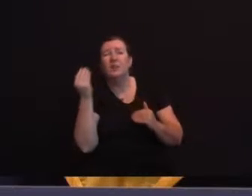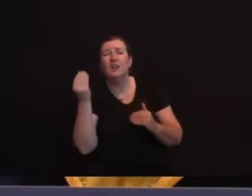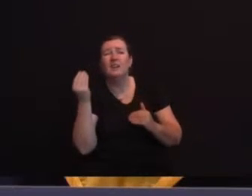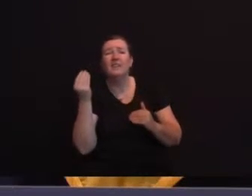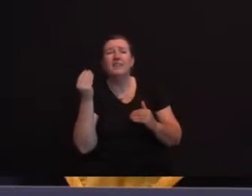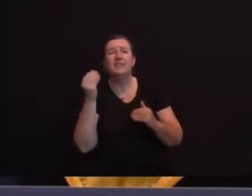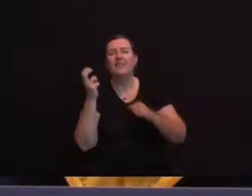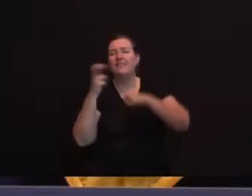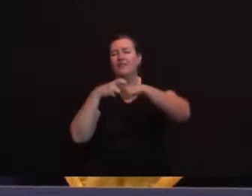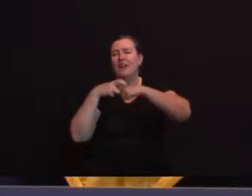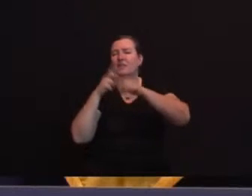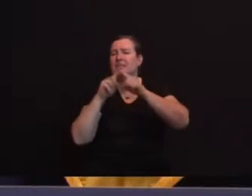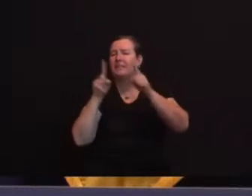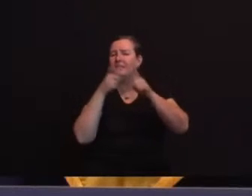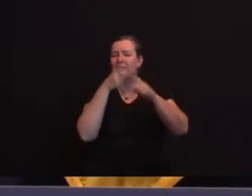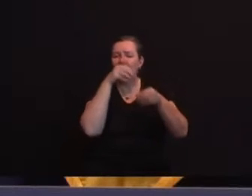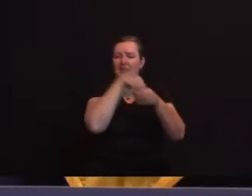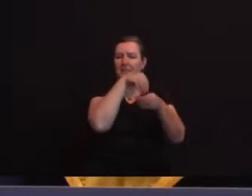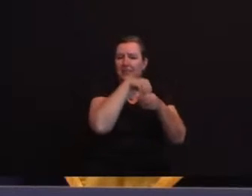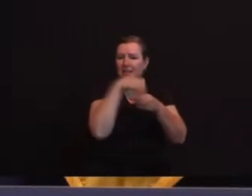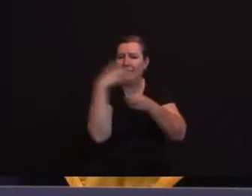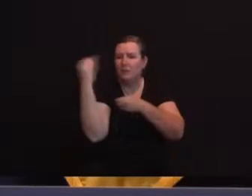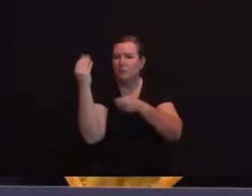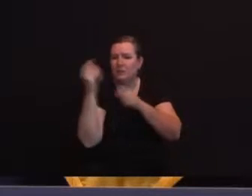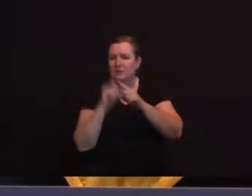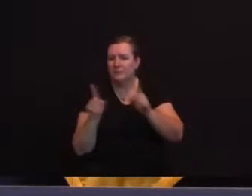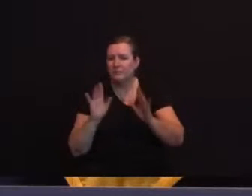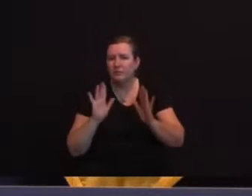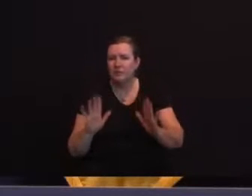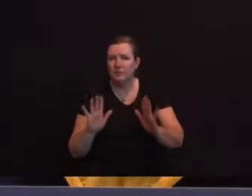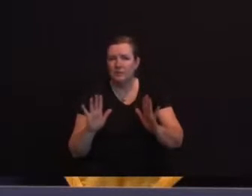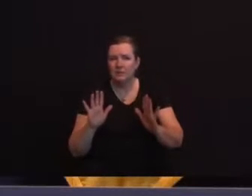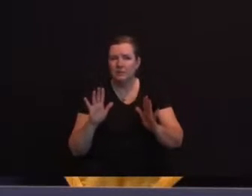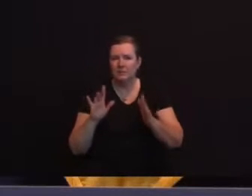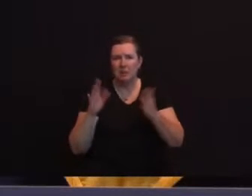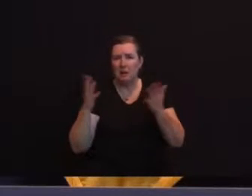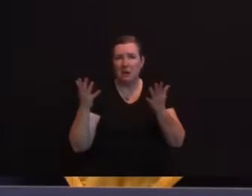the inside. We've said that from moment one. That happens to be the case, Tina.